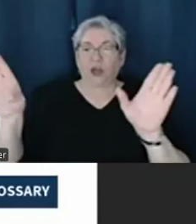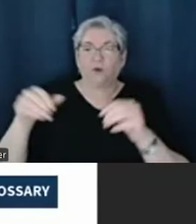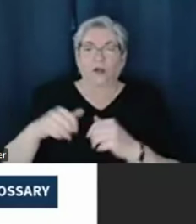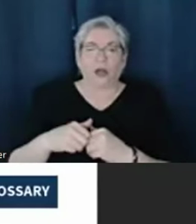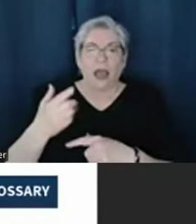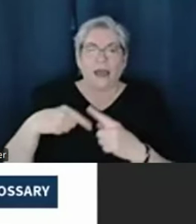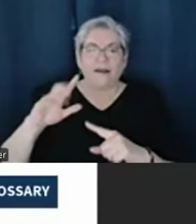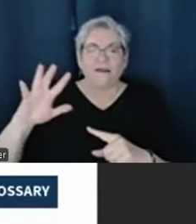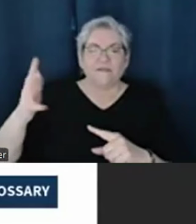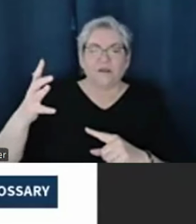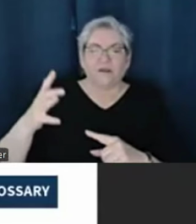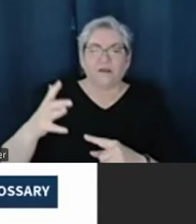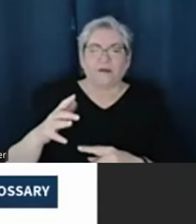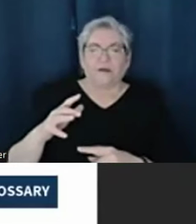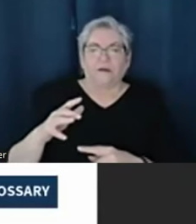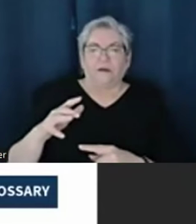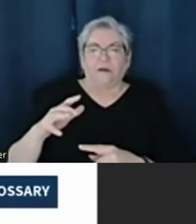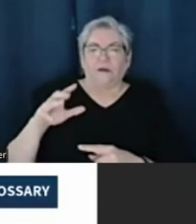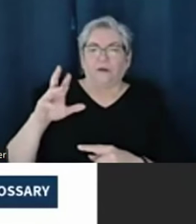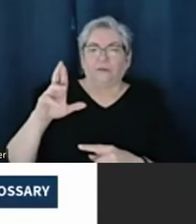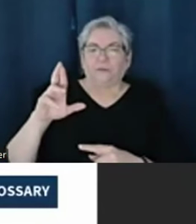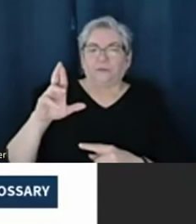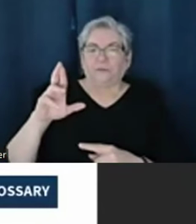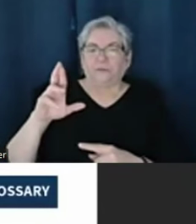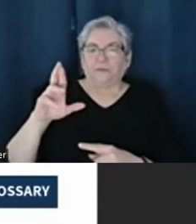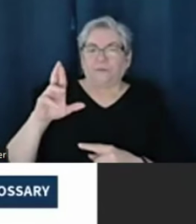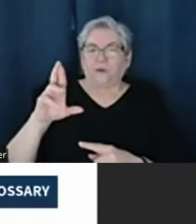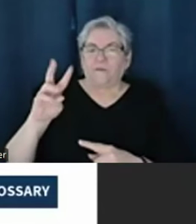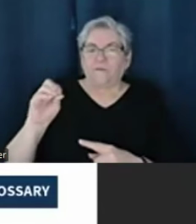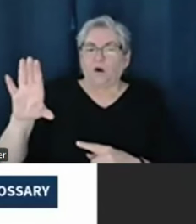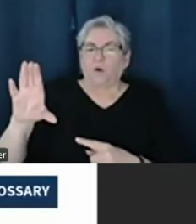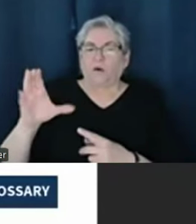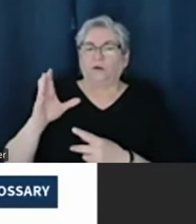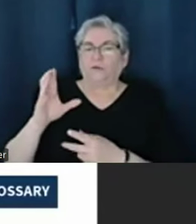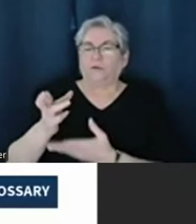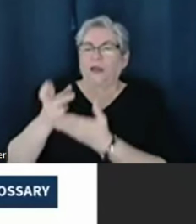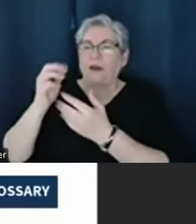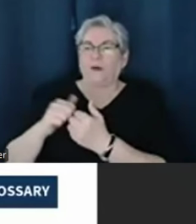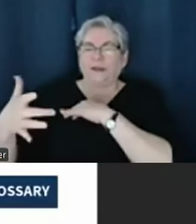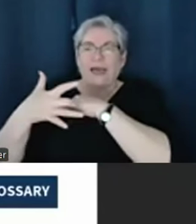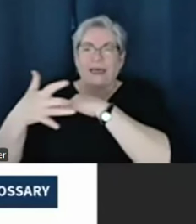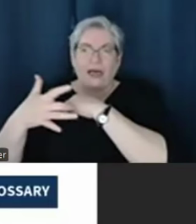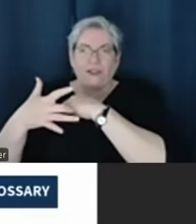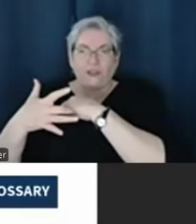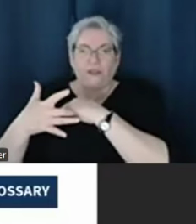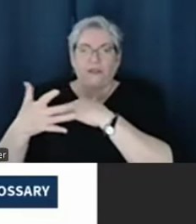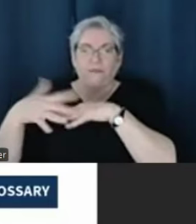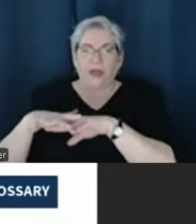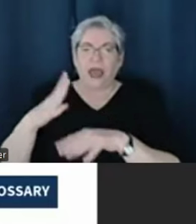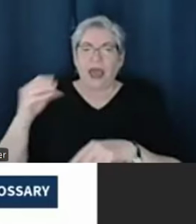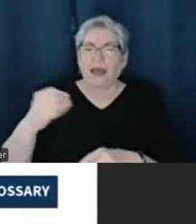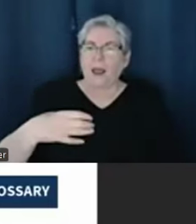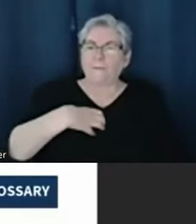Vocational Rehabilitation and its interface with assistive technology. And the sixth is Appeal Rights under